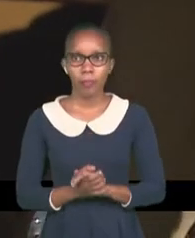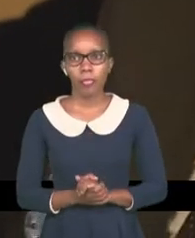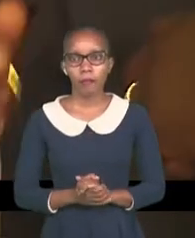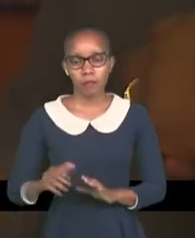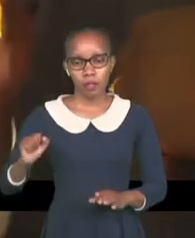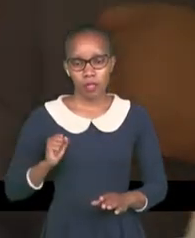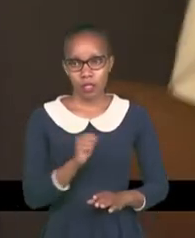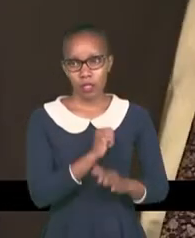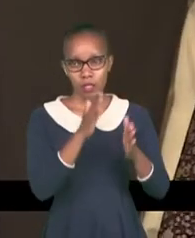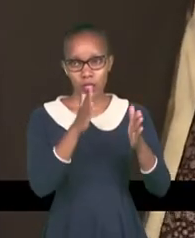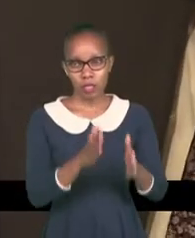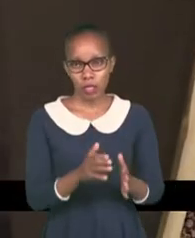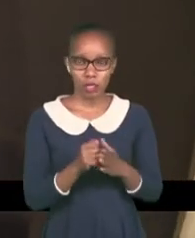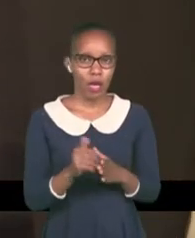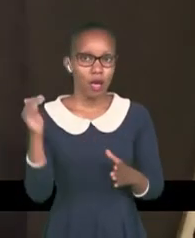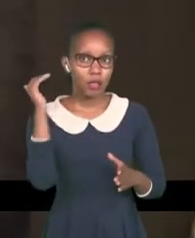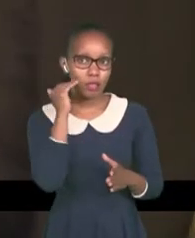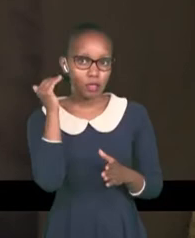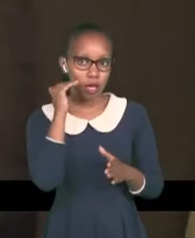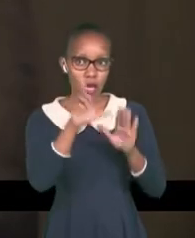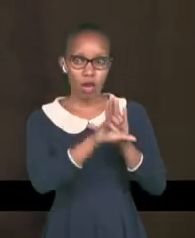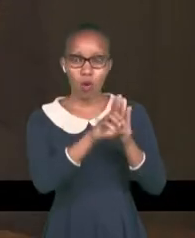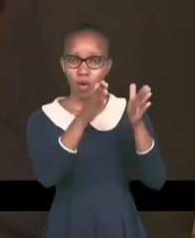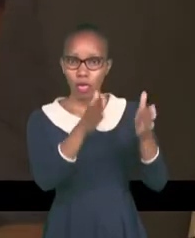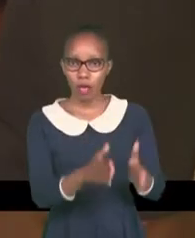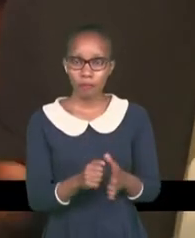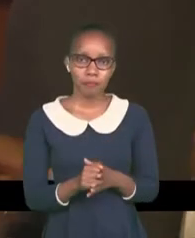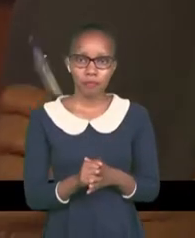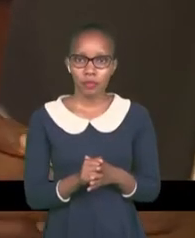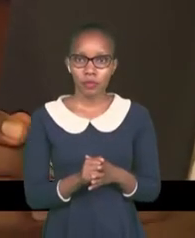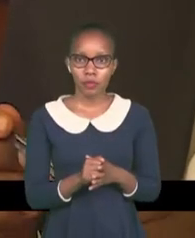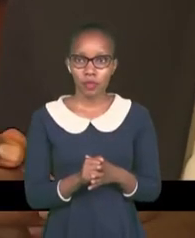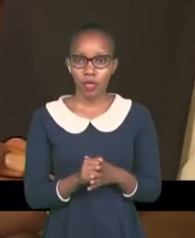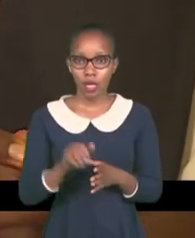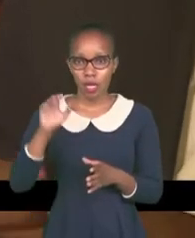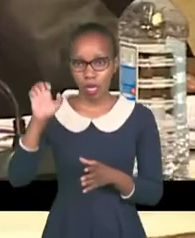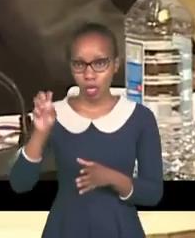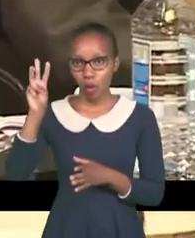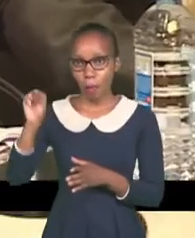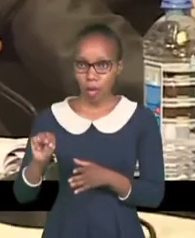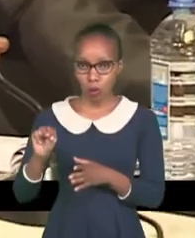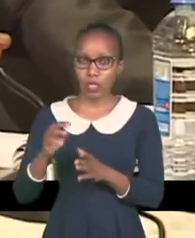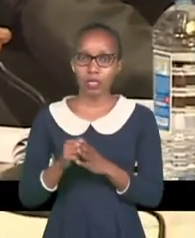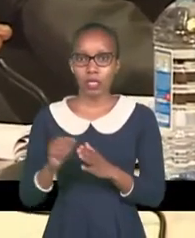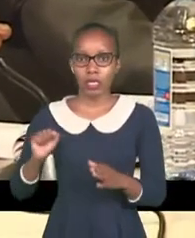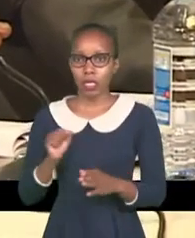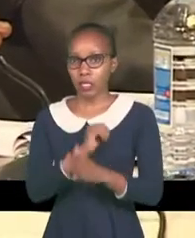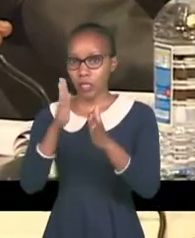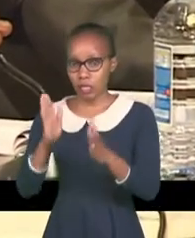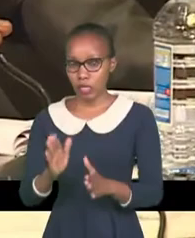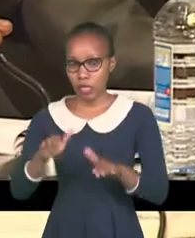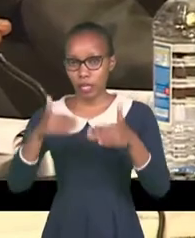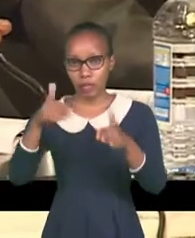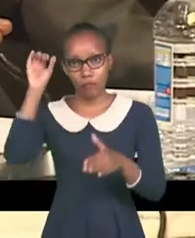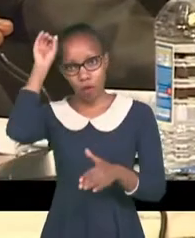as senators led by CIA legislator James Orengo and Elgeyo Marakwet Kipchumba Murkomen today made their team presentation before the BBI Task Force